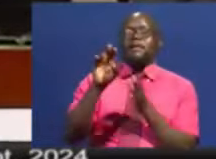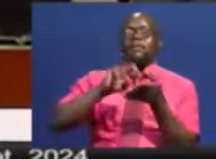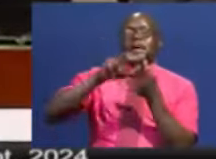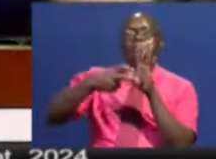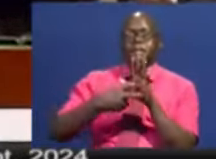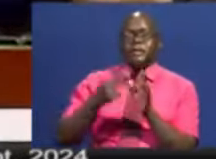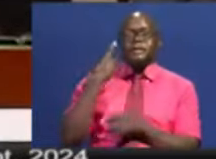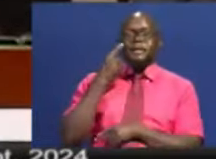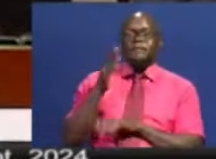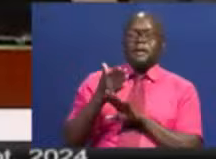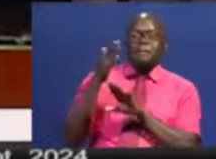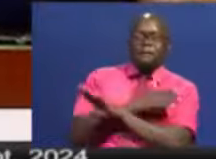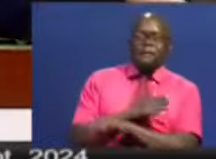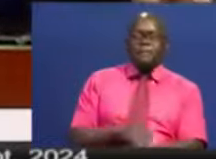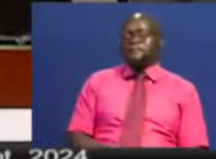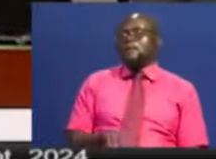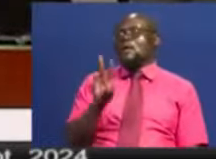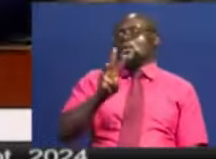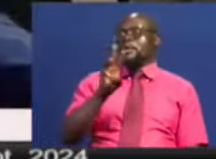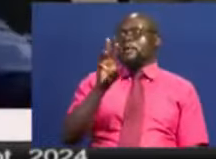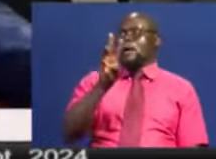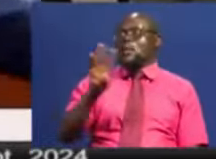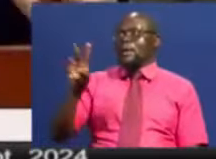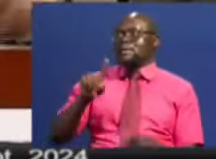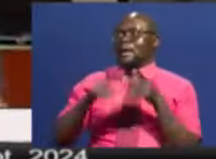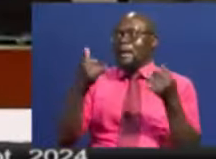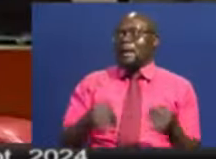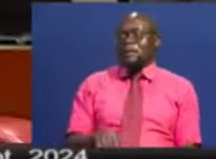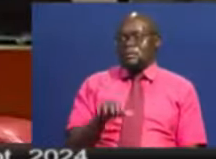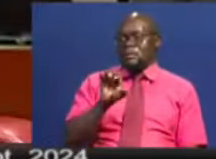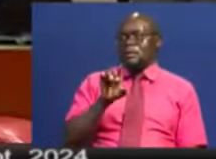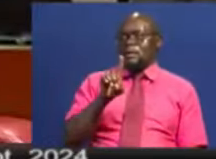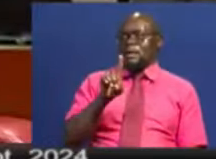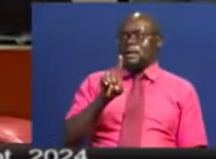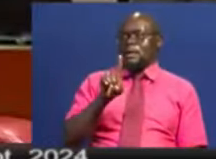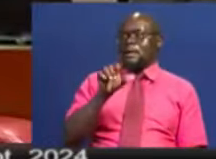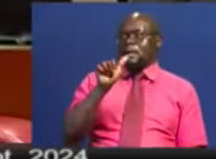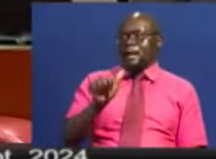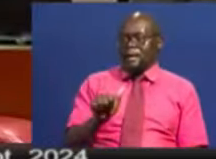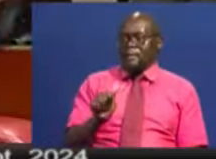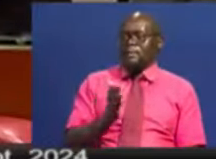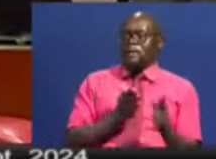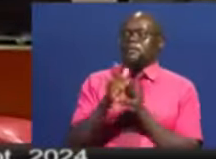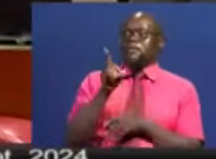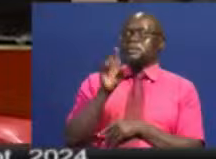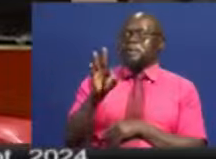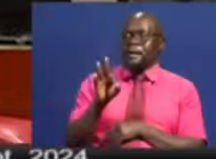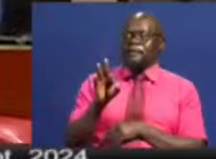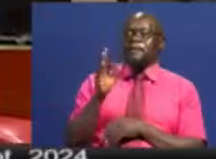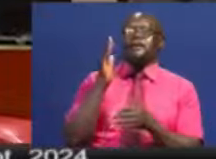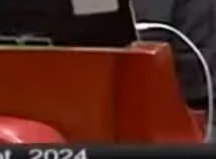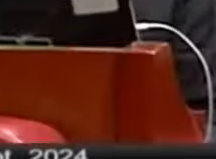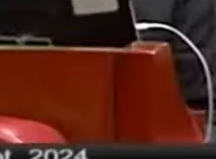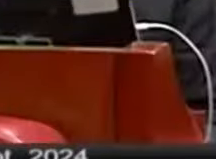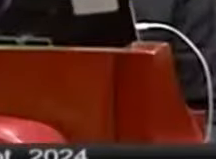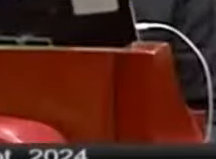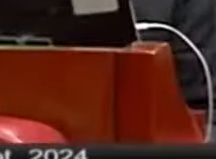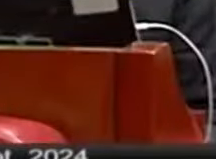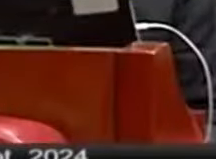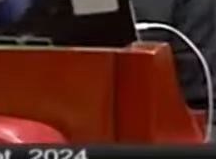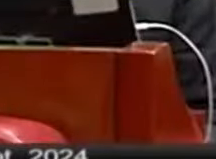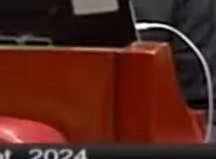initiated in my former constituency called Wajir West and my current constituency called Eldas, Mr. Speaker, through CDF is more than the combined development